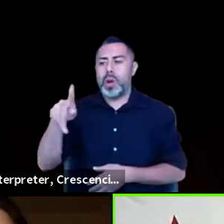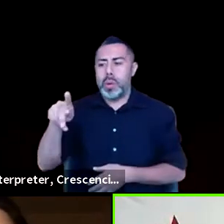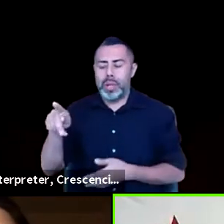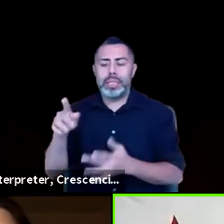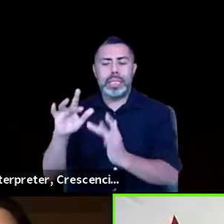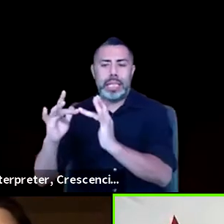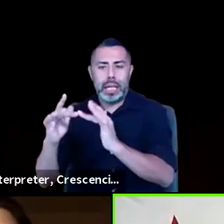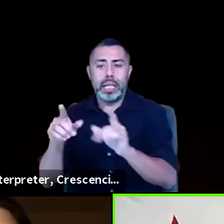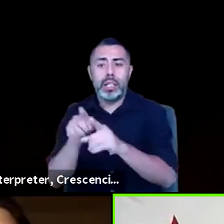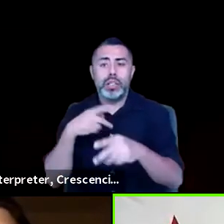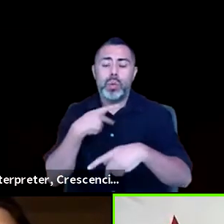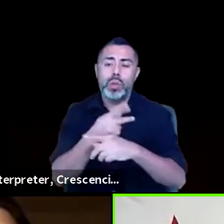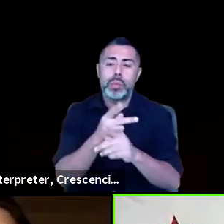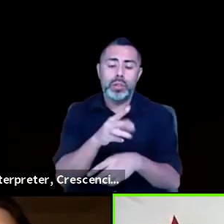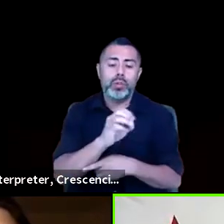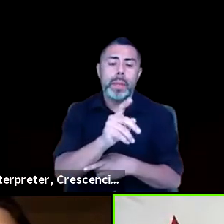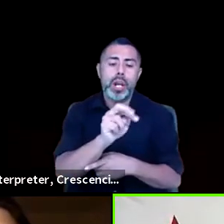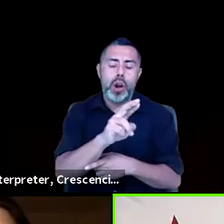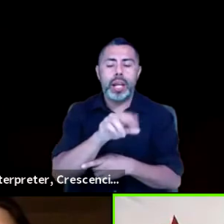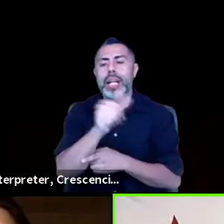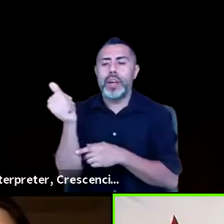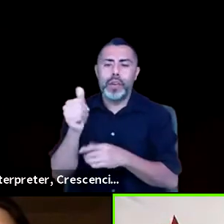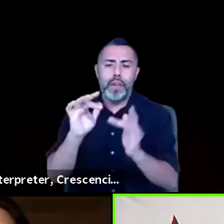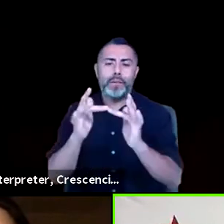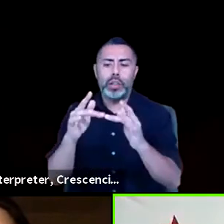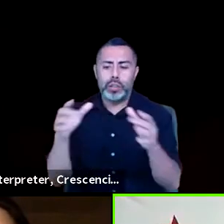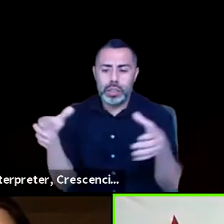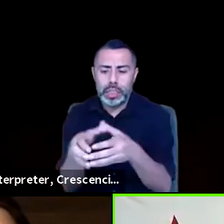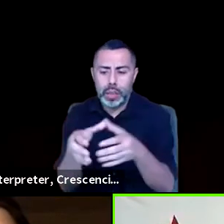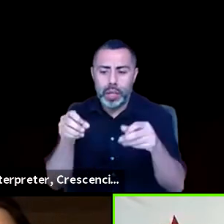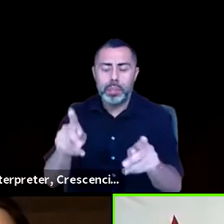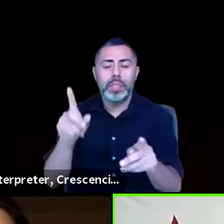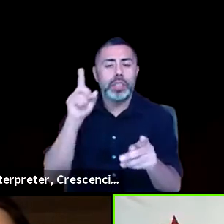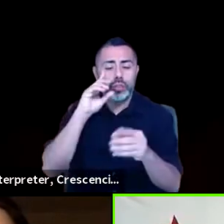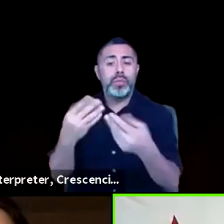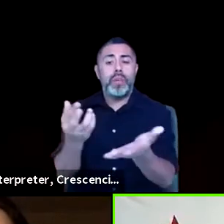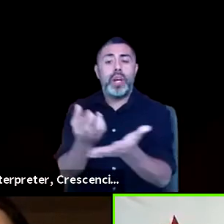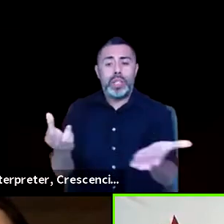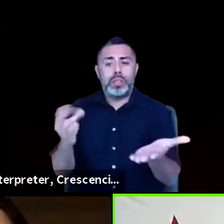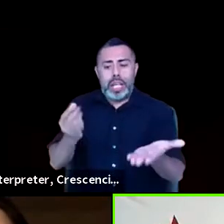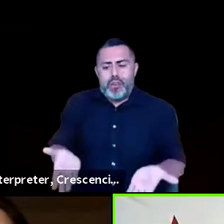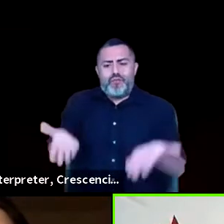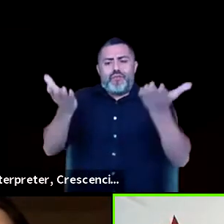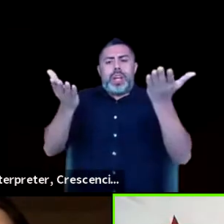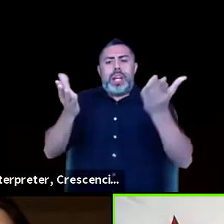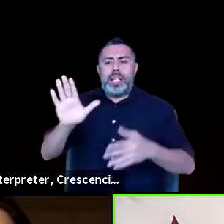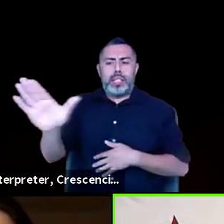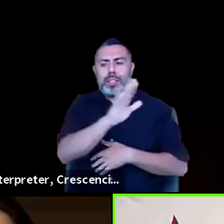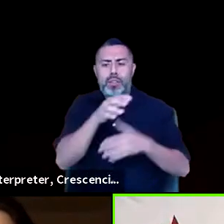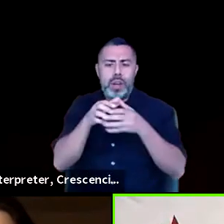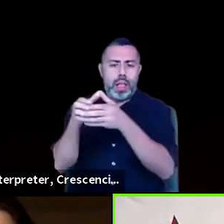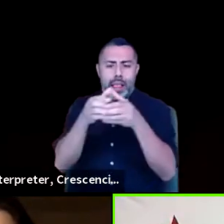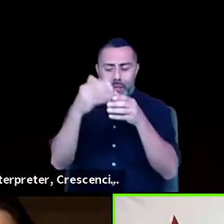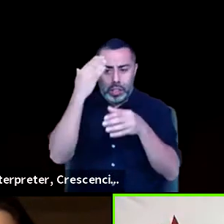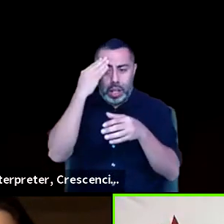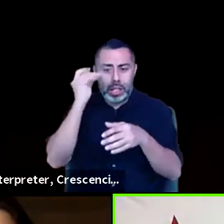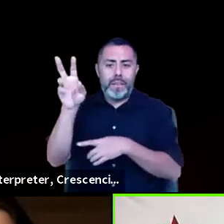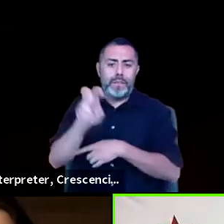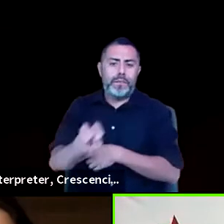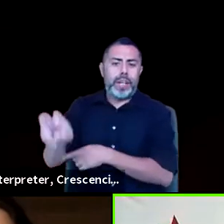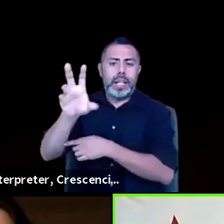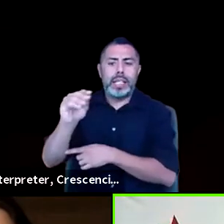virtual gathering opportunities to provide resources to raise the collective knowledge and of freelance unaffiliated artists in the United